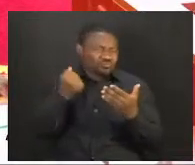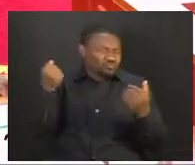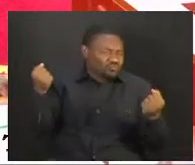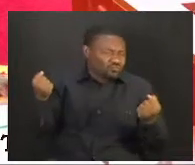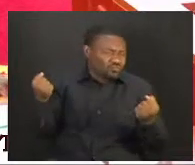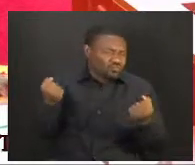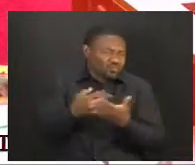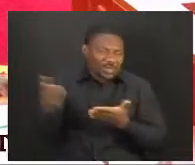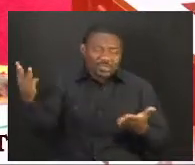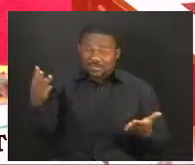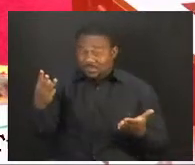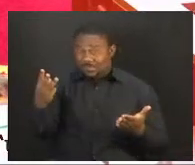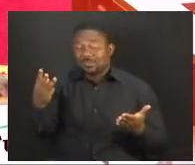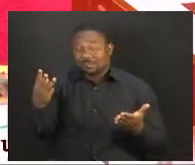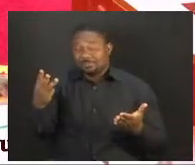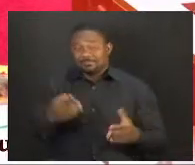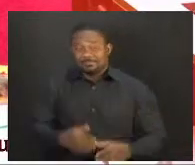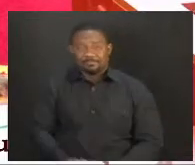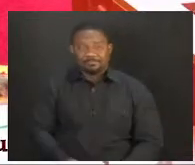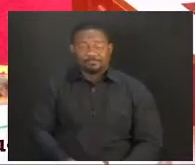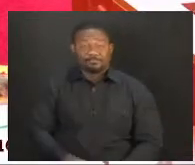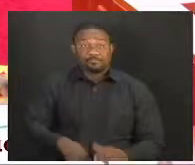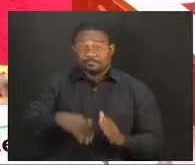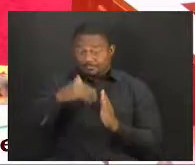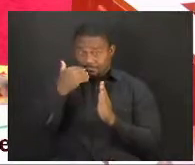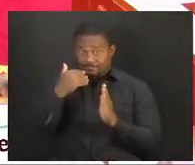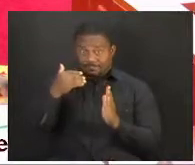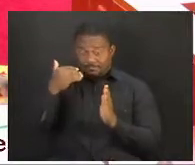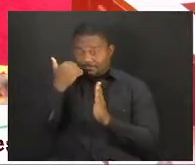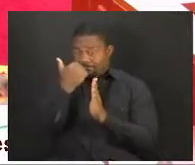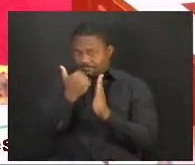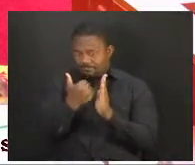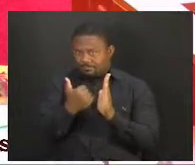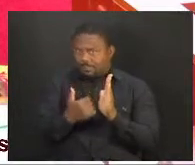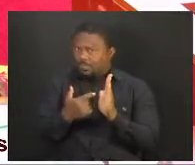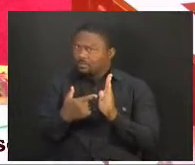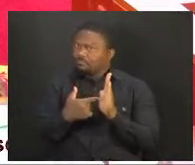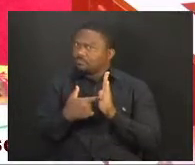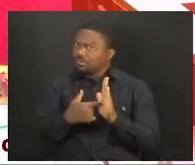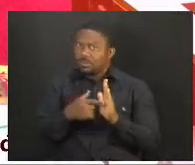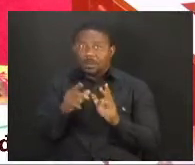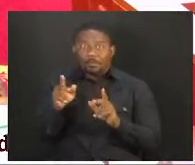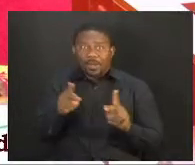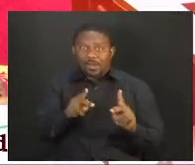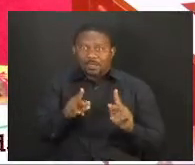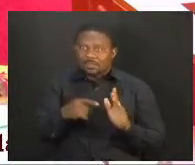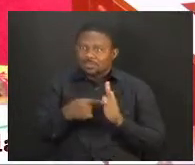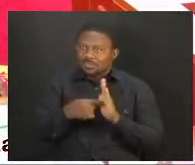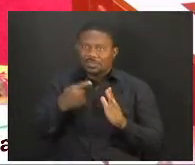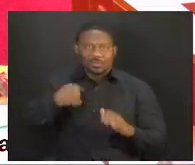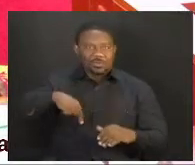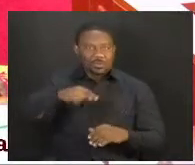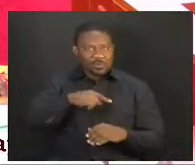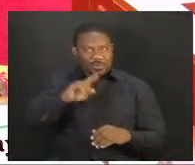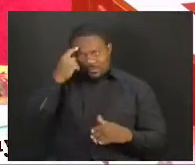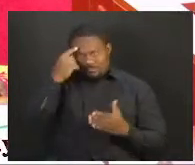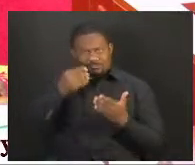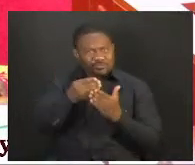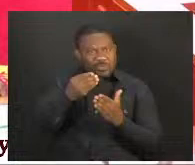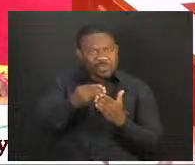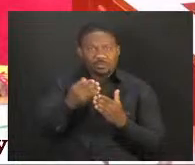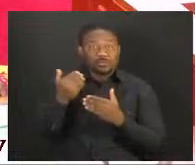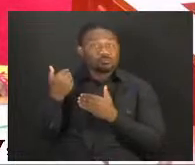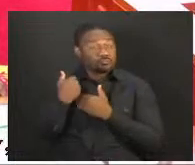accountability. The budget set Ghana on a path of fiscal responsibility, debt